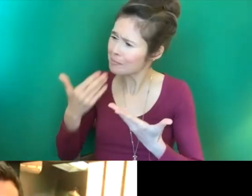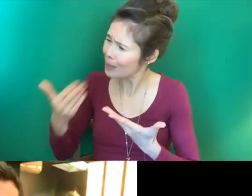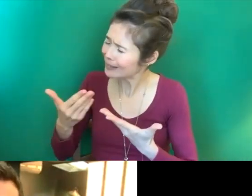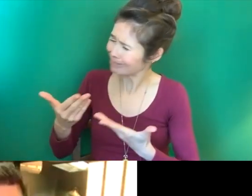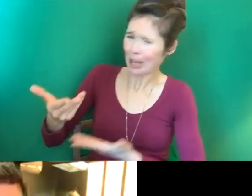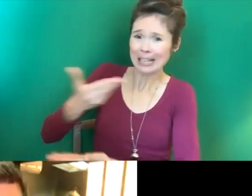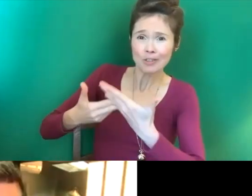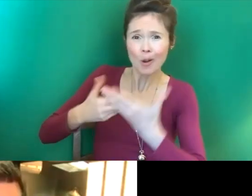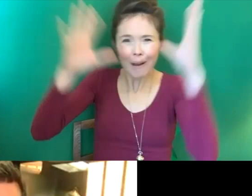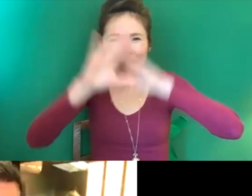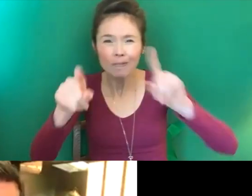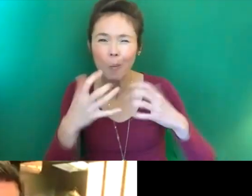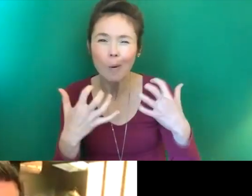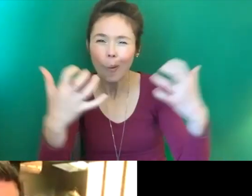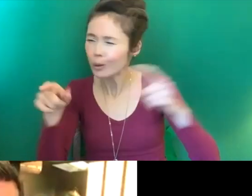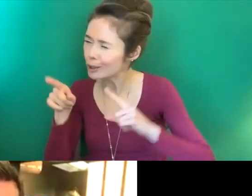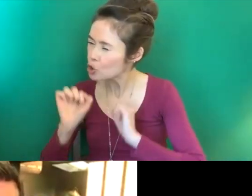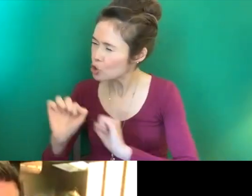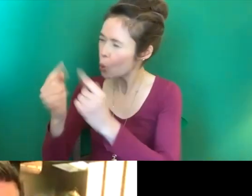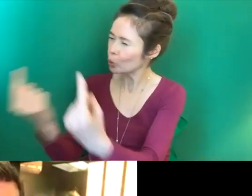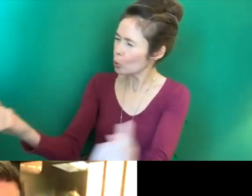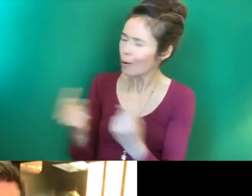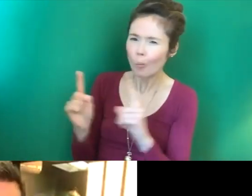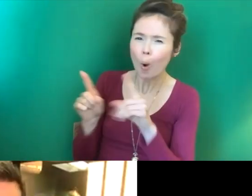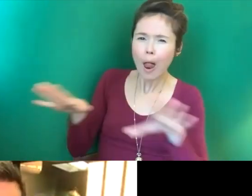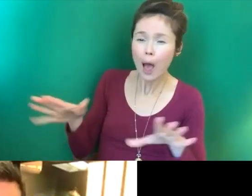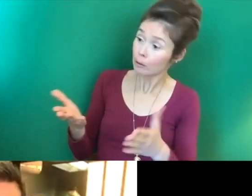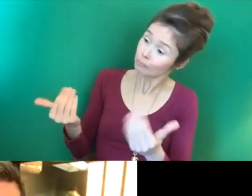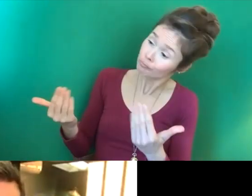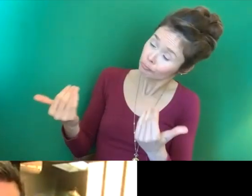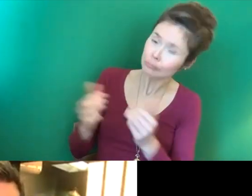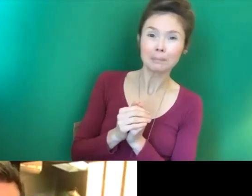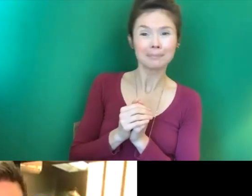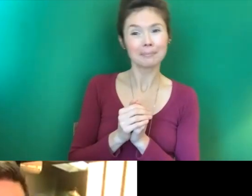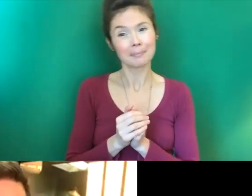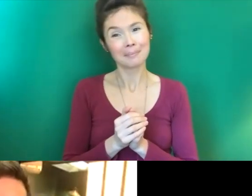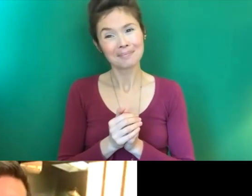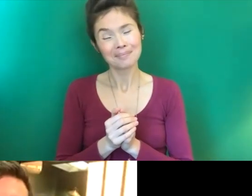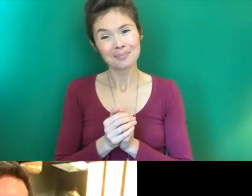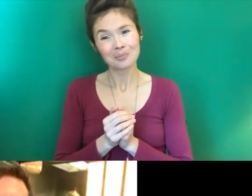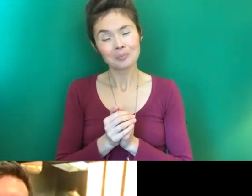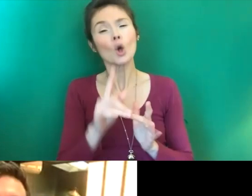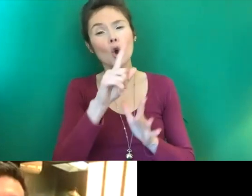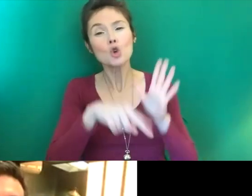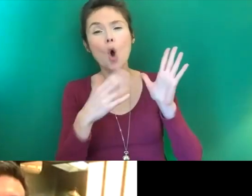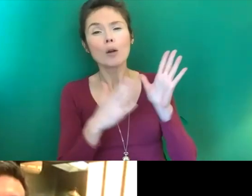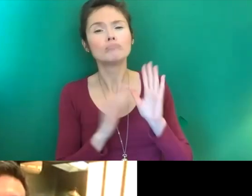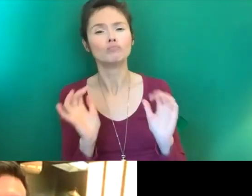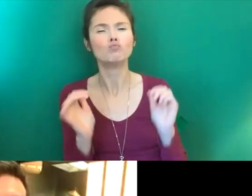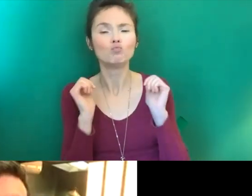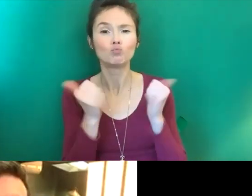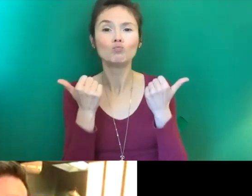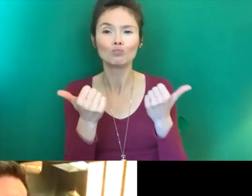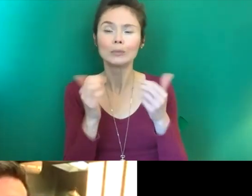Lane is like for people and what you've done around access at the studio. Absolutely. So